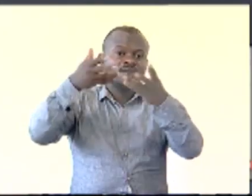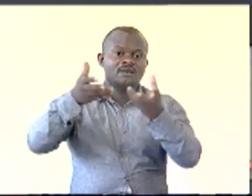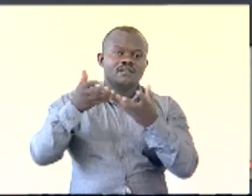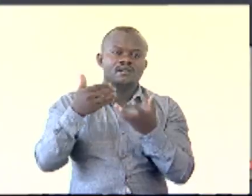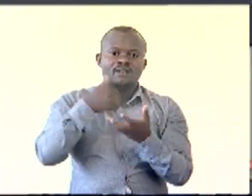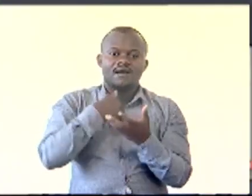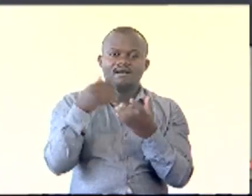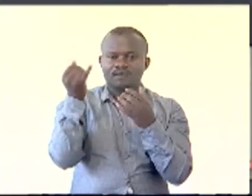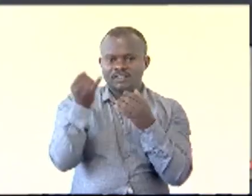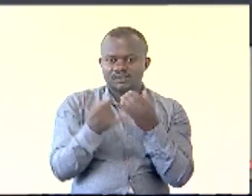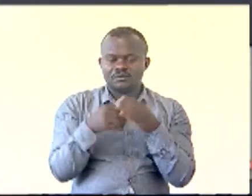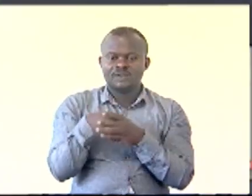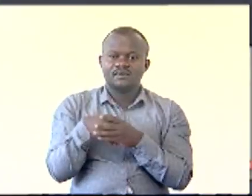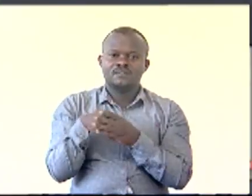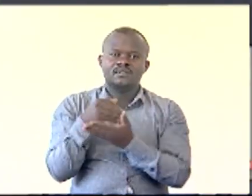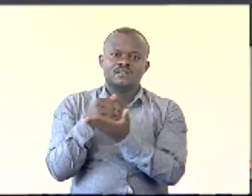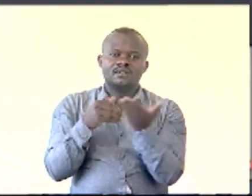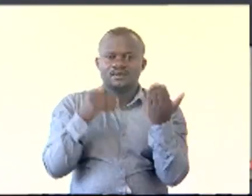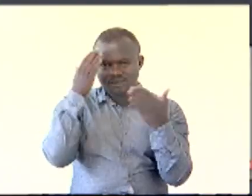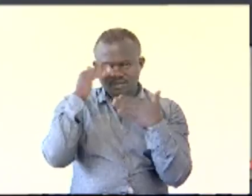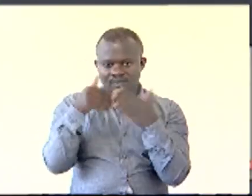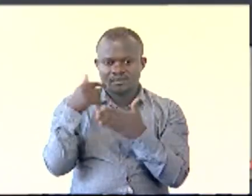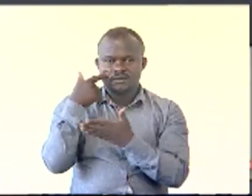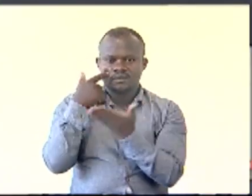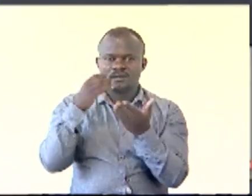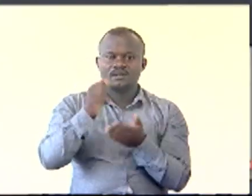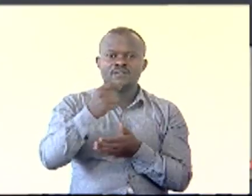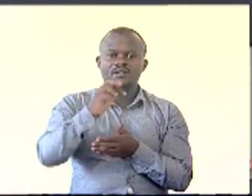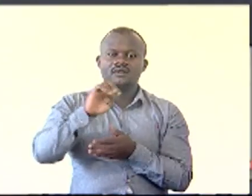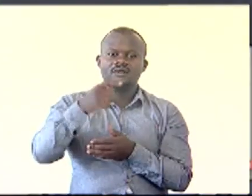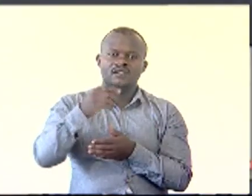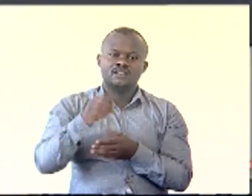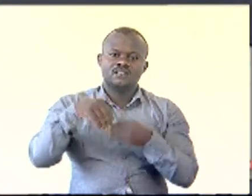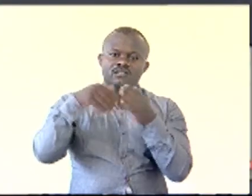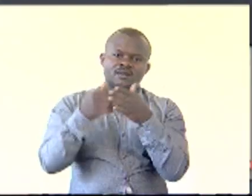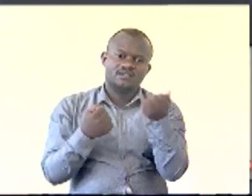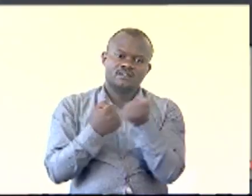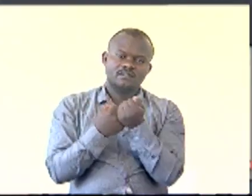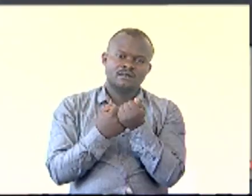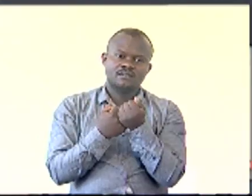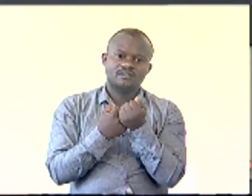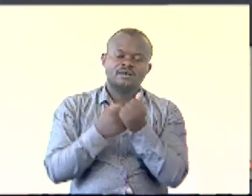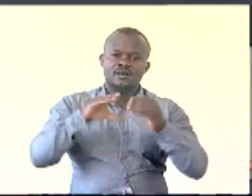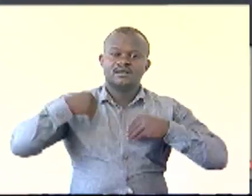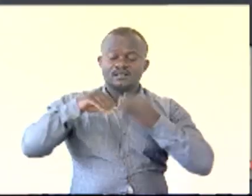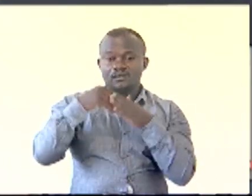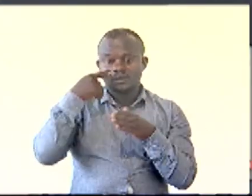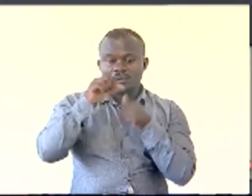a shape of funnel-shaped structure because there's presence of cartilages which gives them support. Let's talk about the